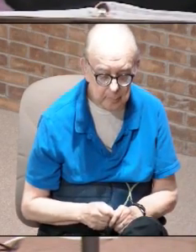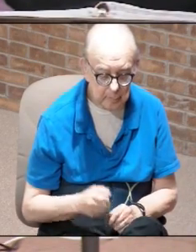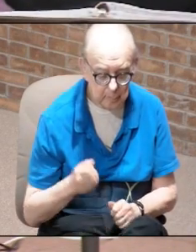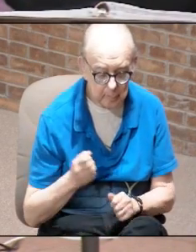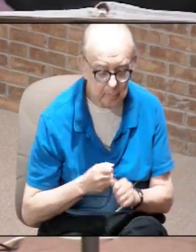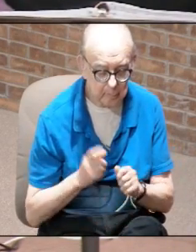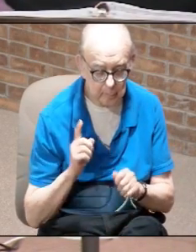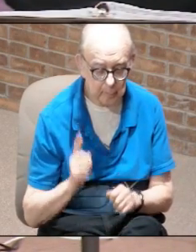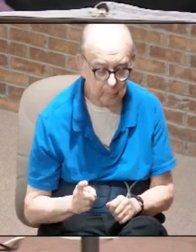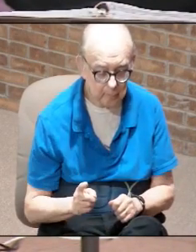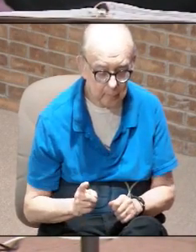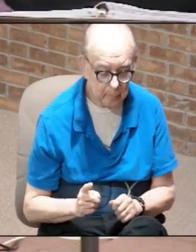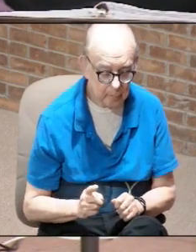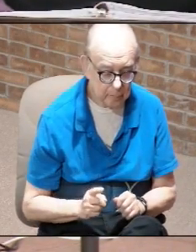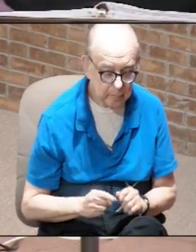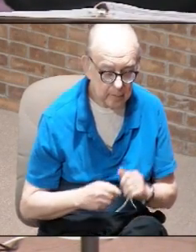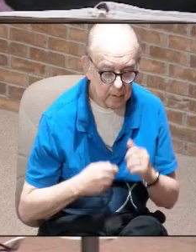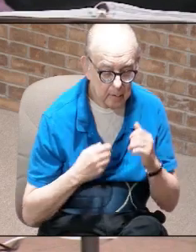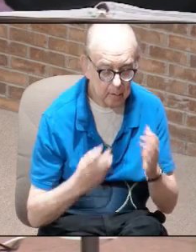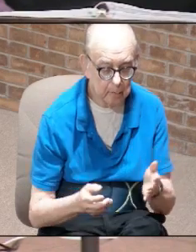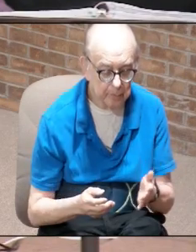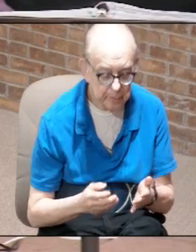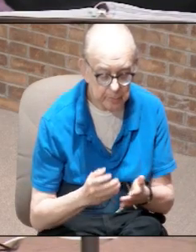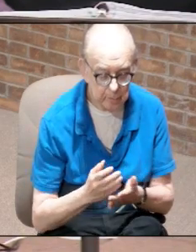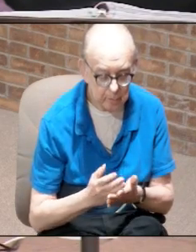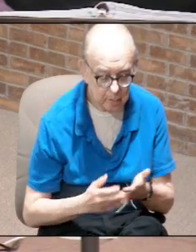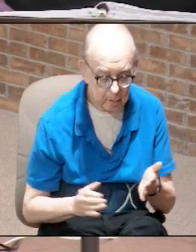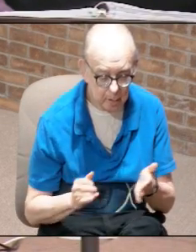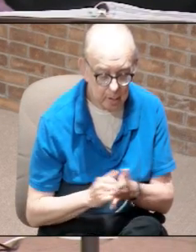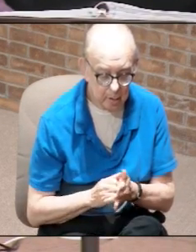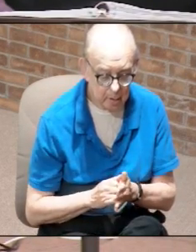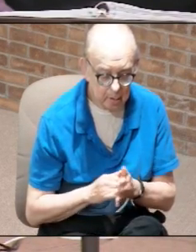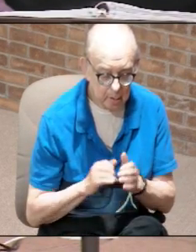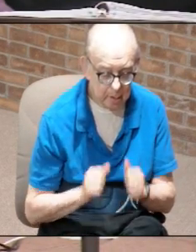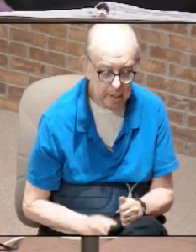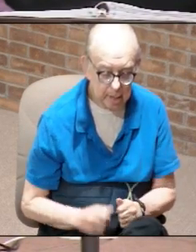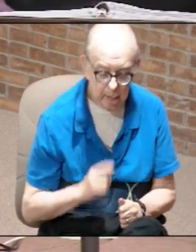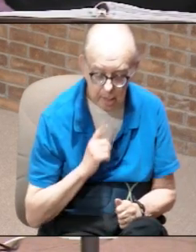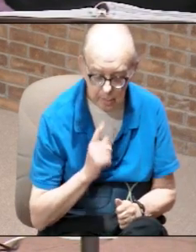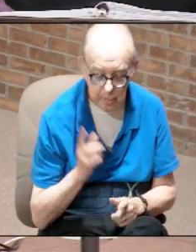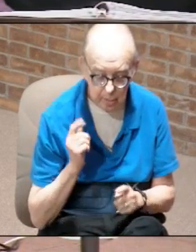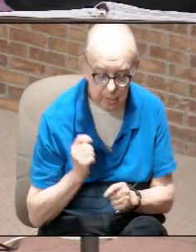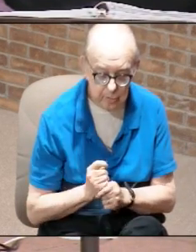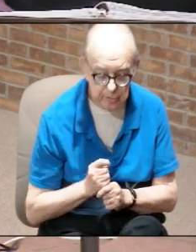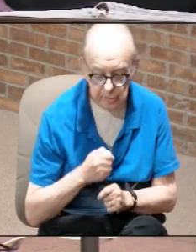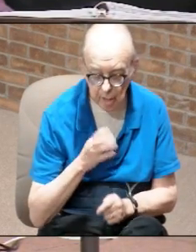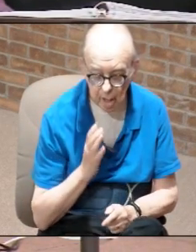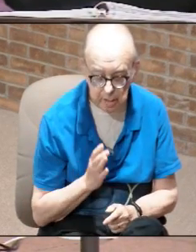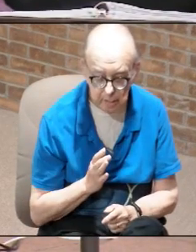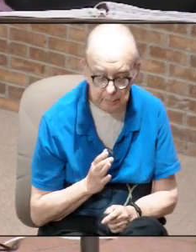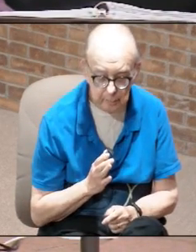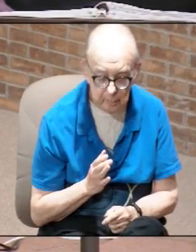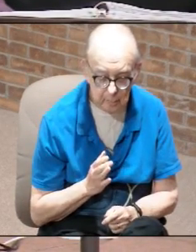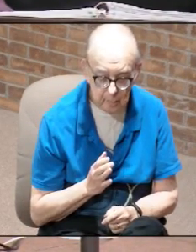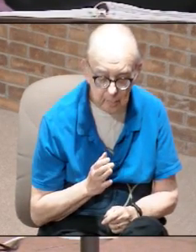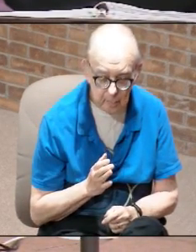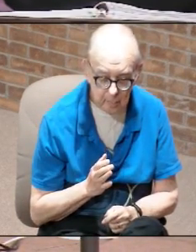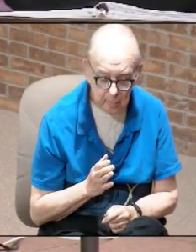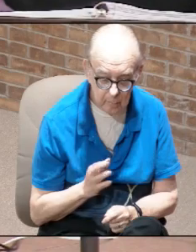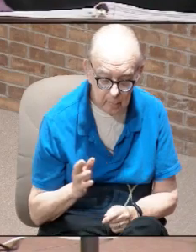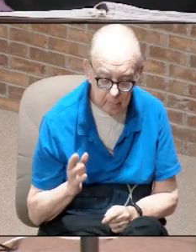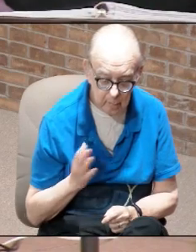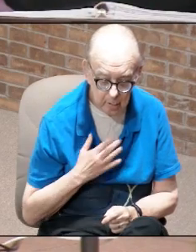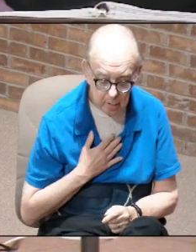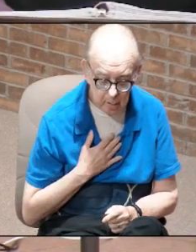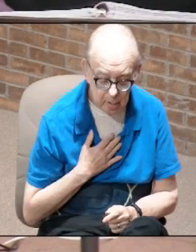every one of us come to this line that says, can I truly trust him? Or am